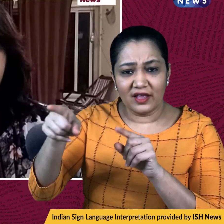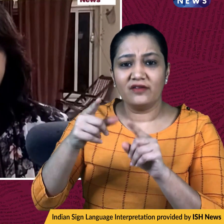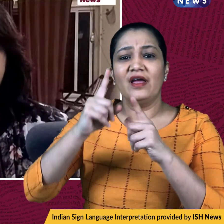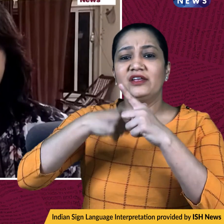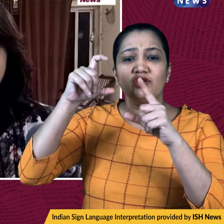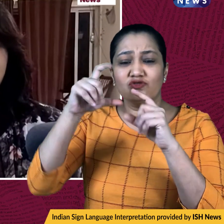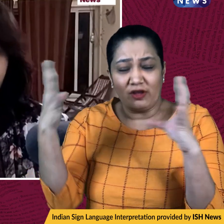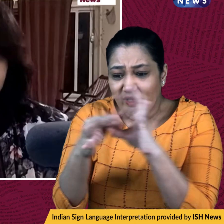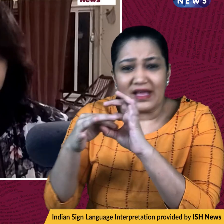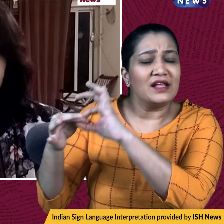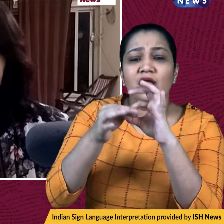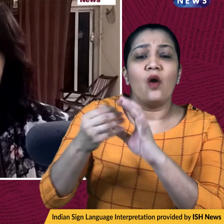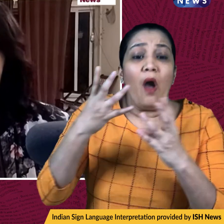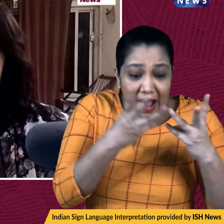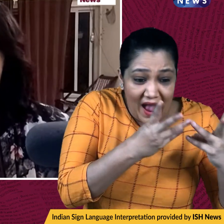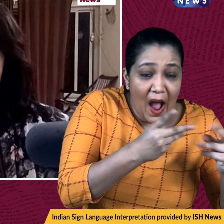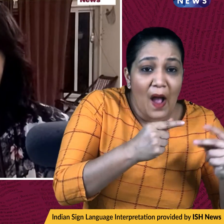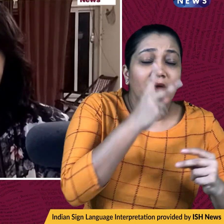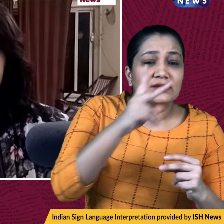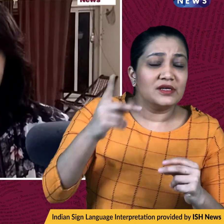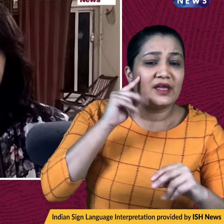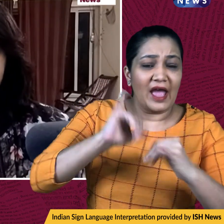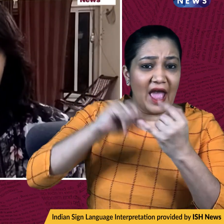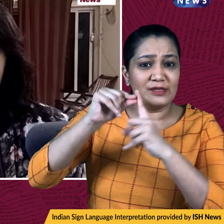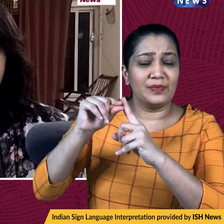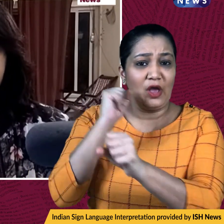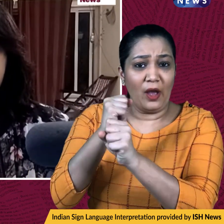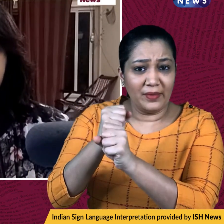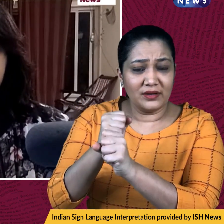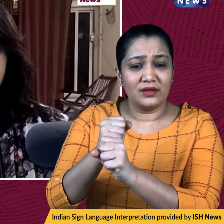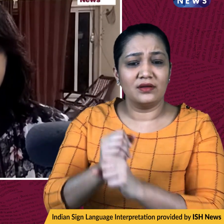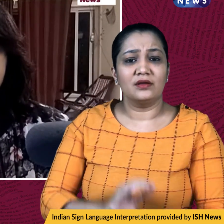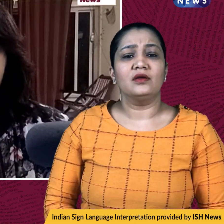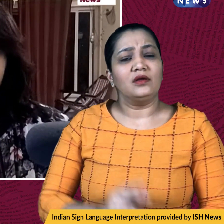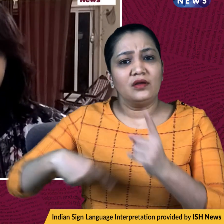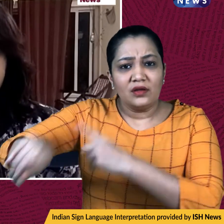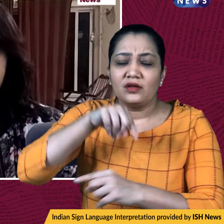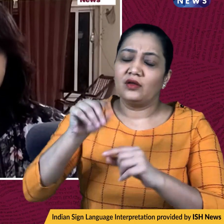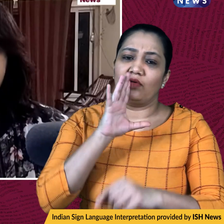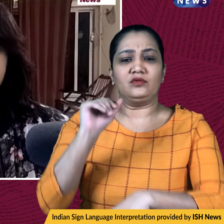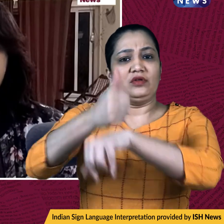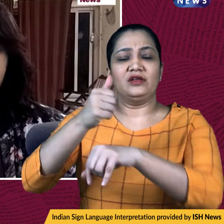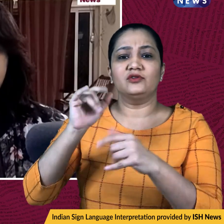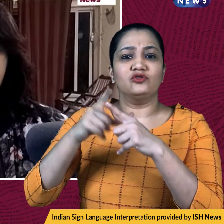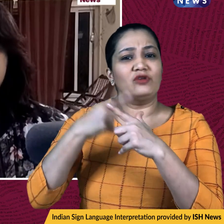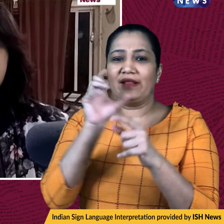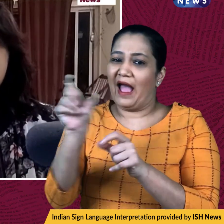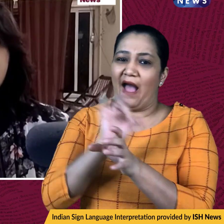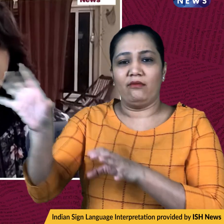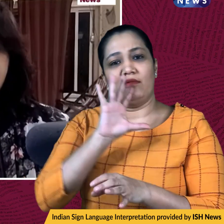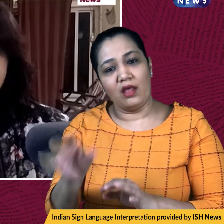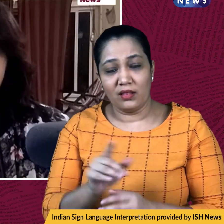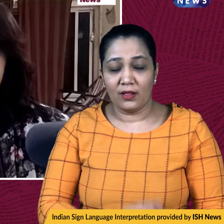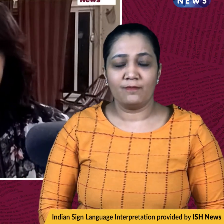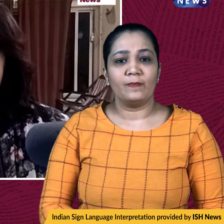together only till counting. If their SP government is formed, then Azam Khan will sit in the government and Jayant Bhai will be out.